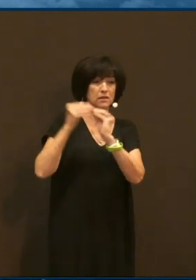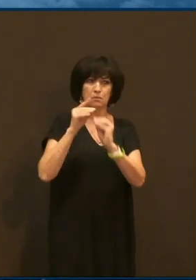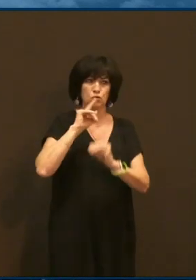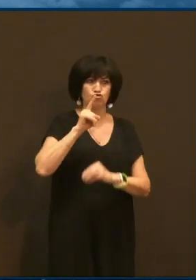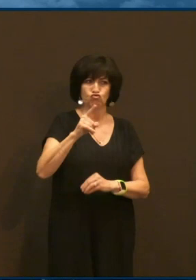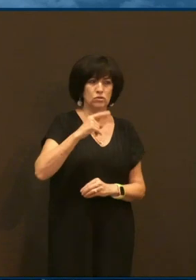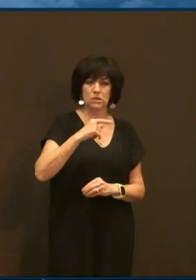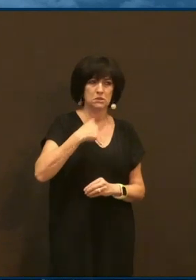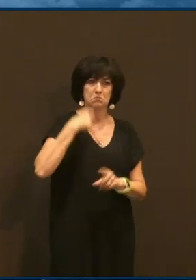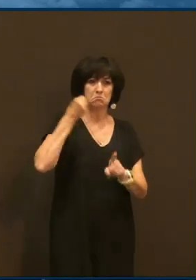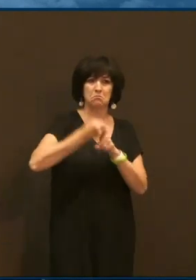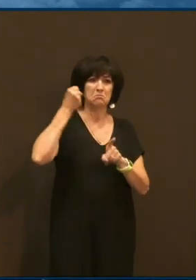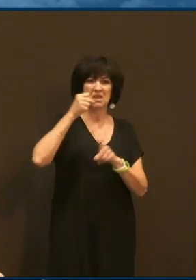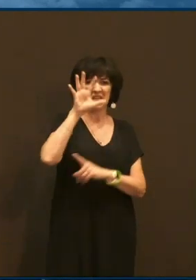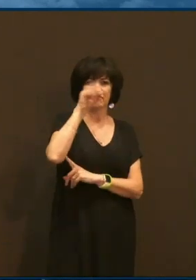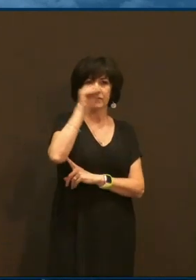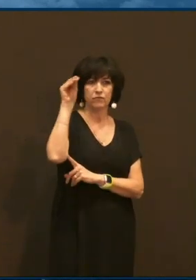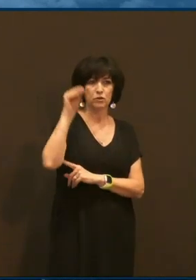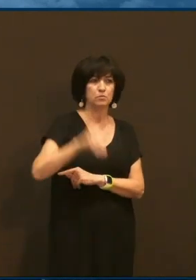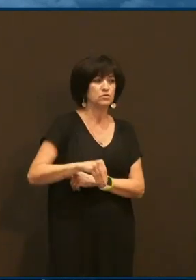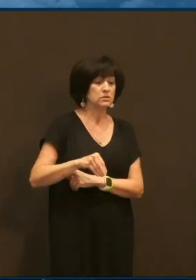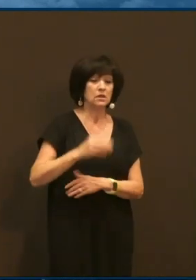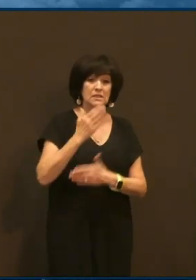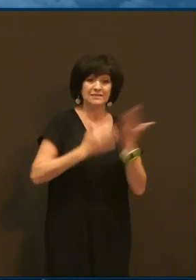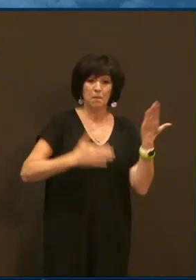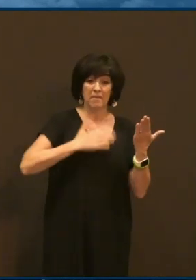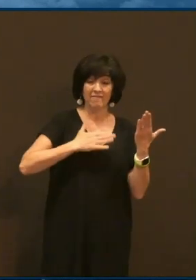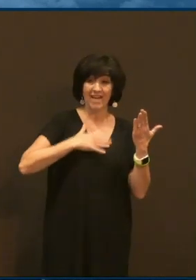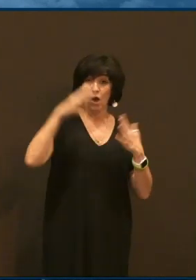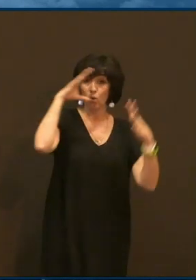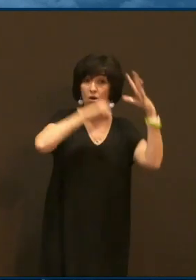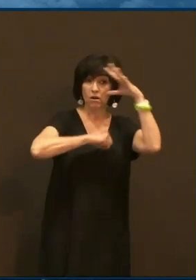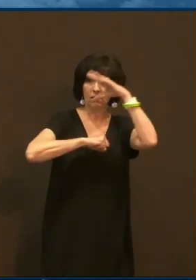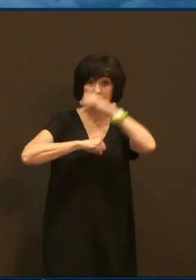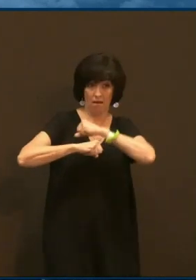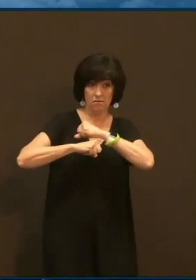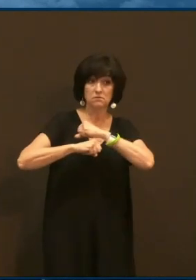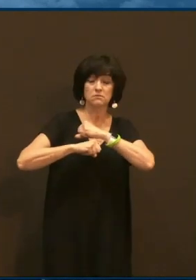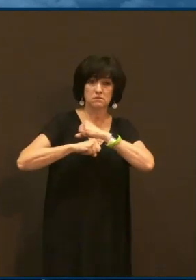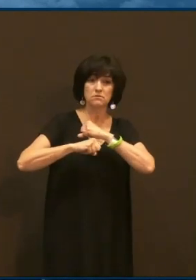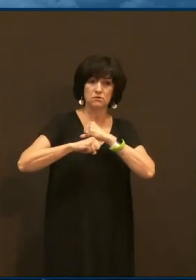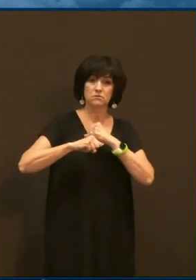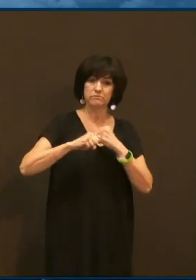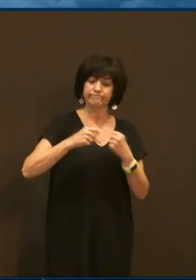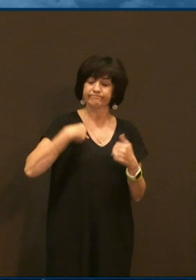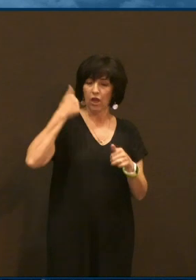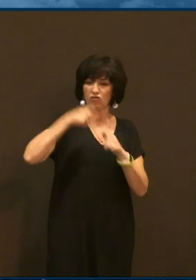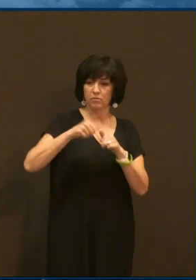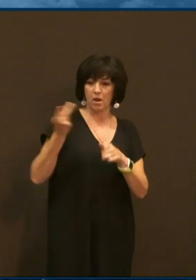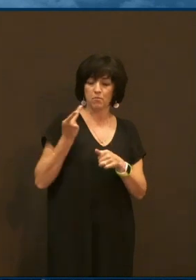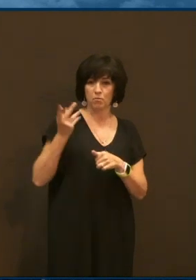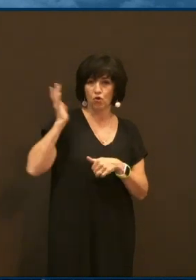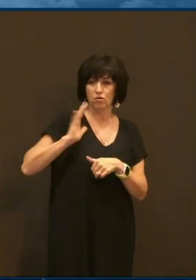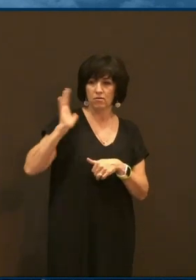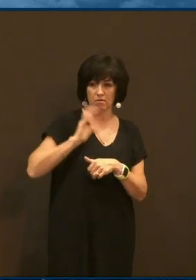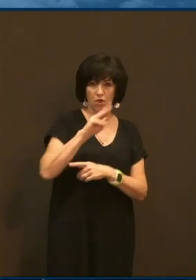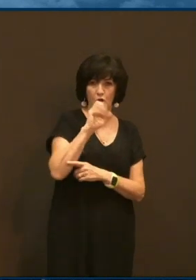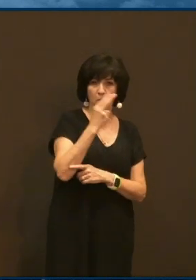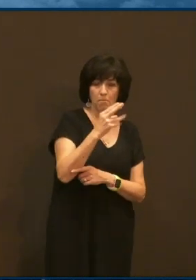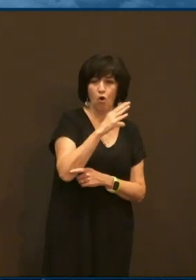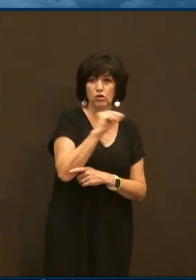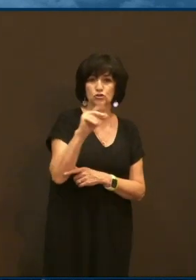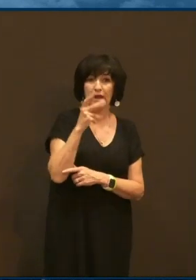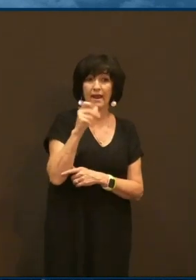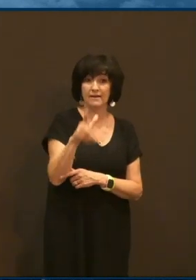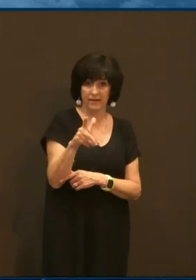pandemic. No, we did. I think so. Some of our assumptions that were gray probably back in March and April, I think we have a better Untested. foundation Right. right